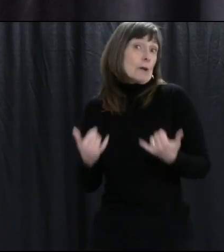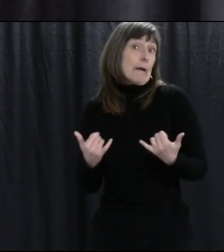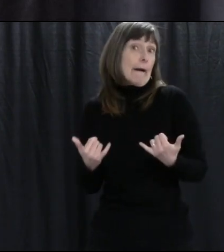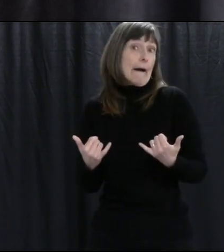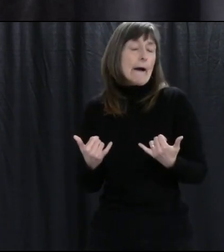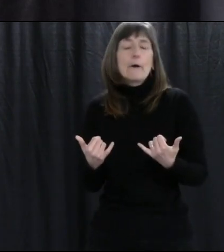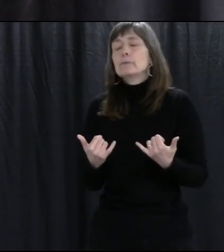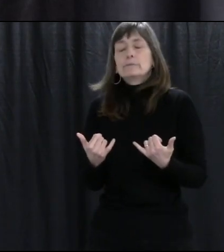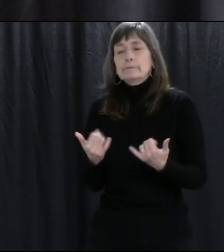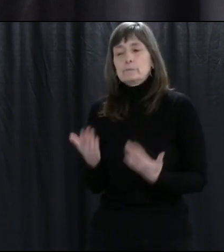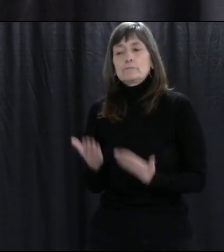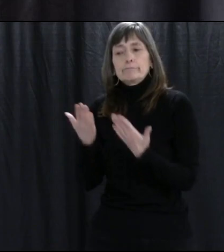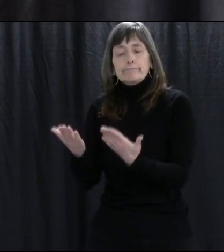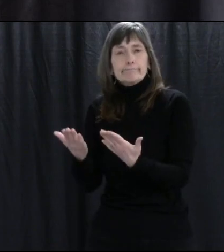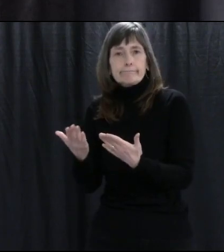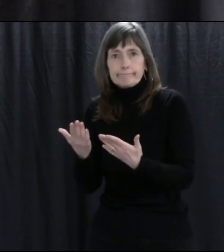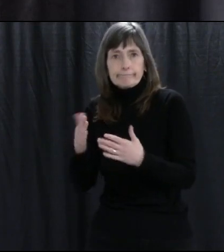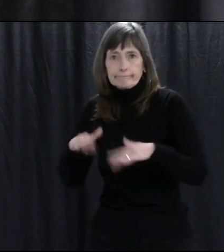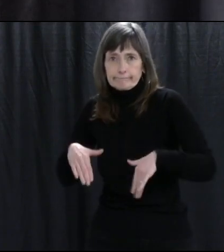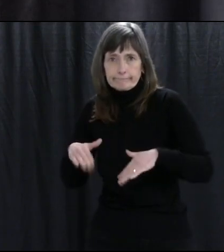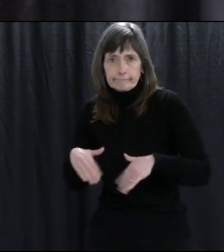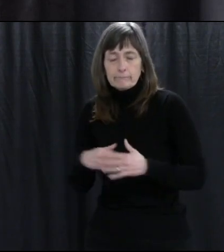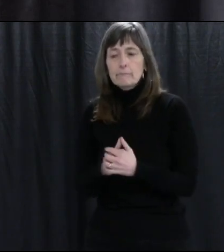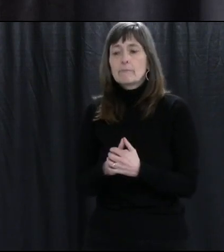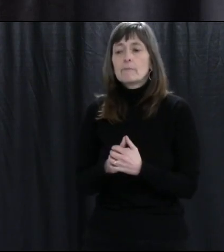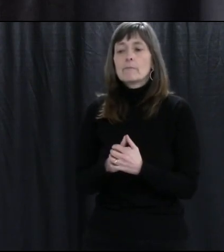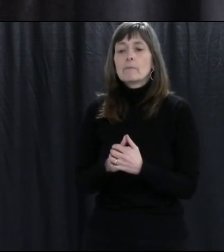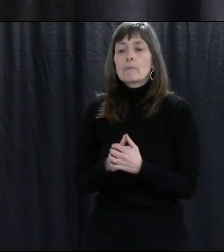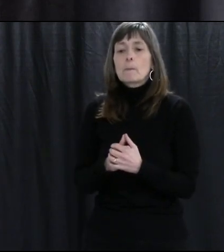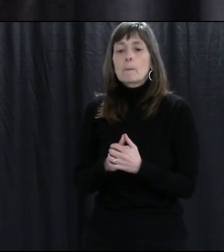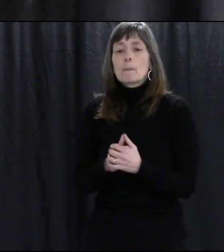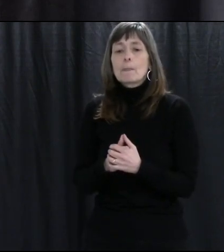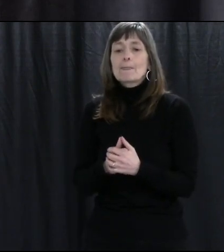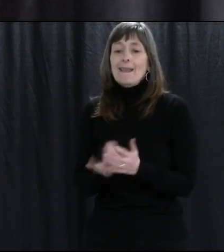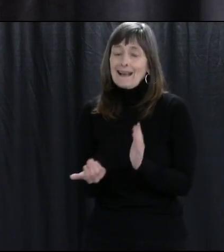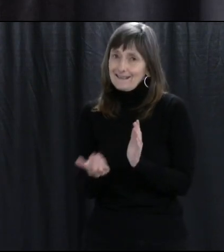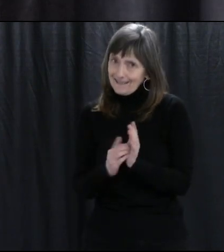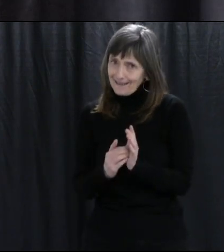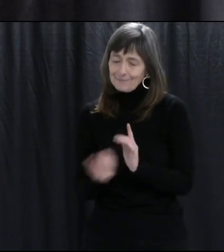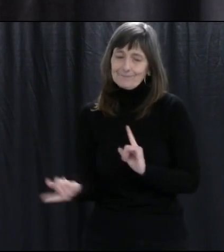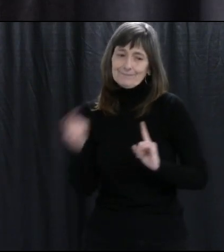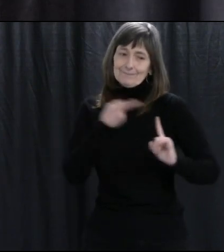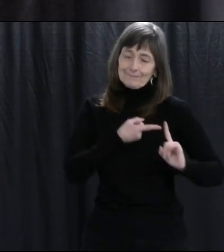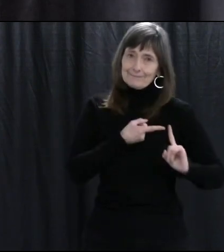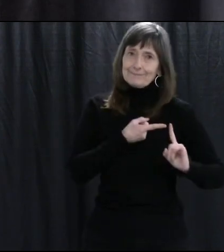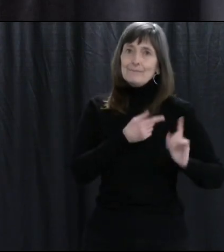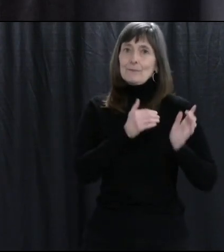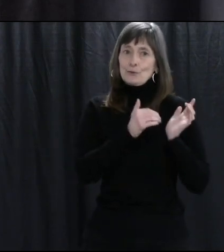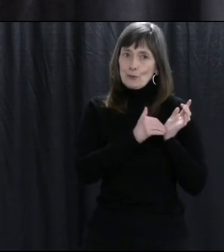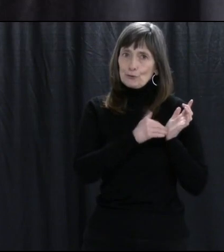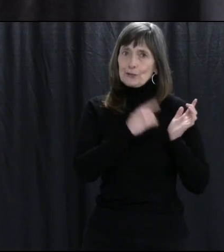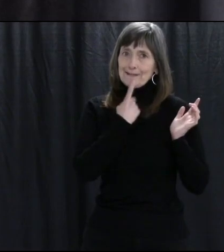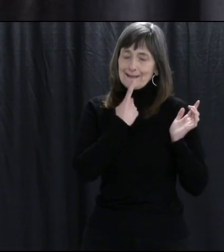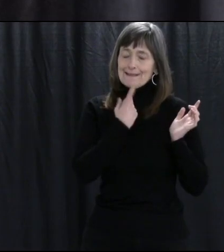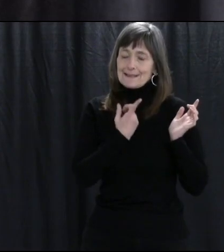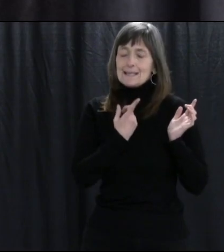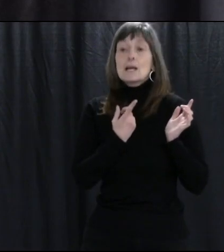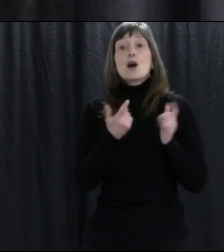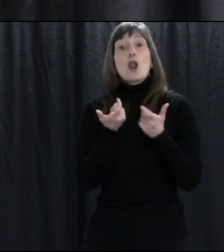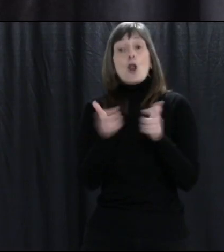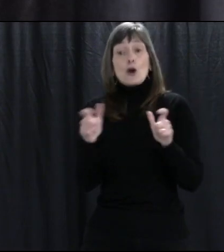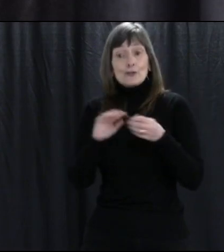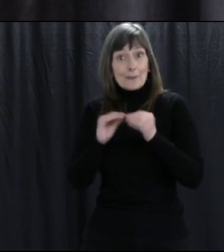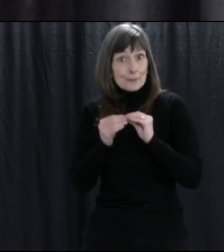any specific recommendations. I would draw your attention back to Dr. Fitzgerald's comments about social distancing and large